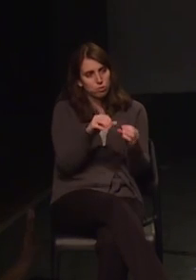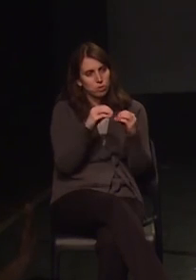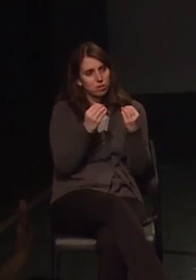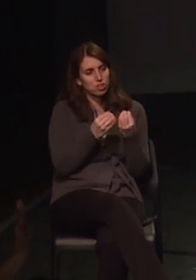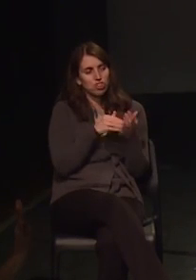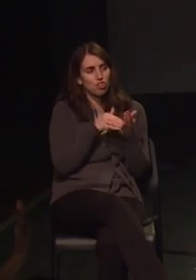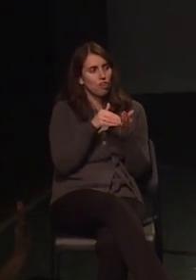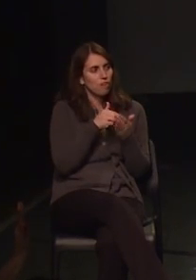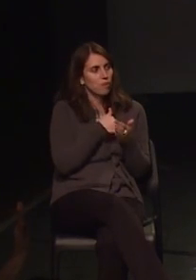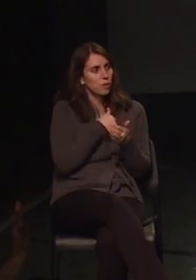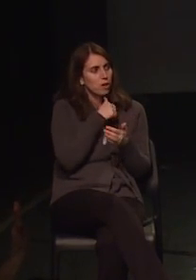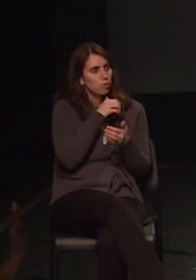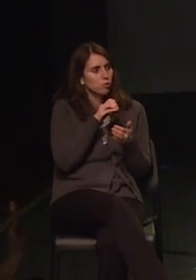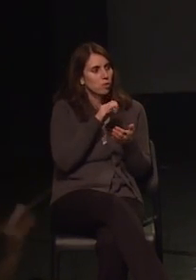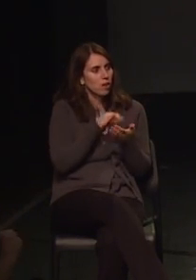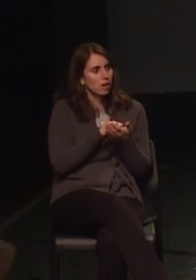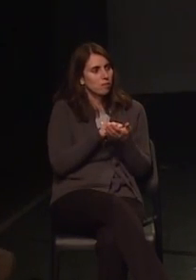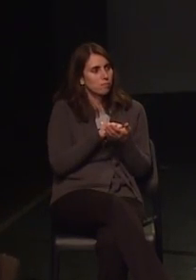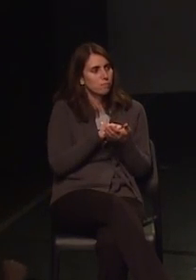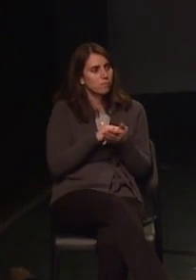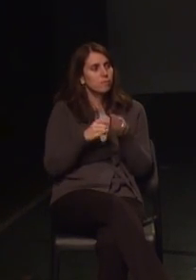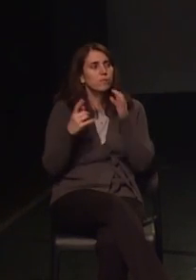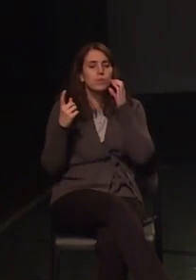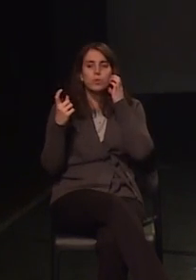think. One more question.